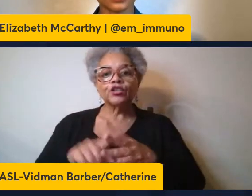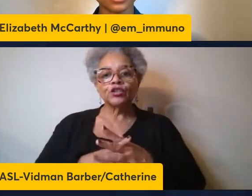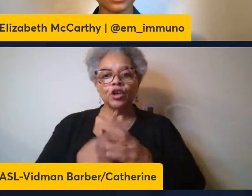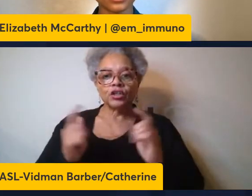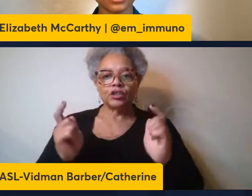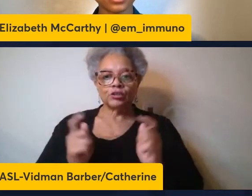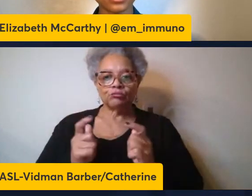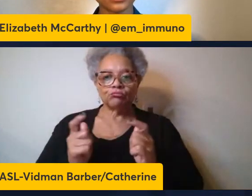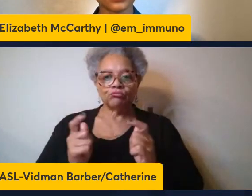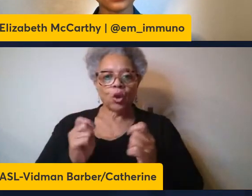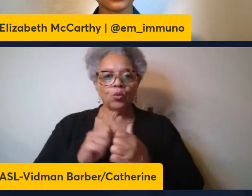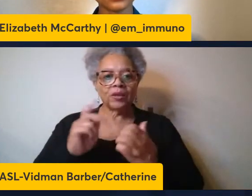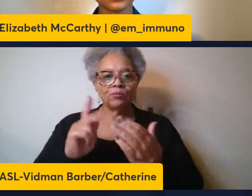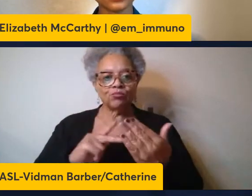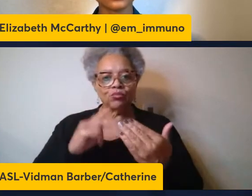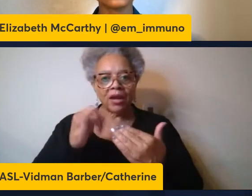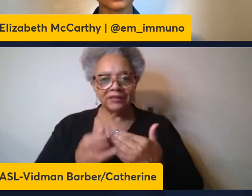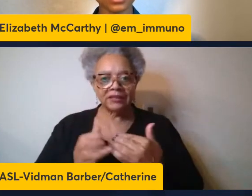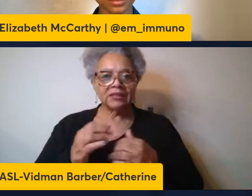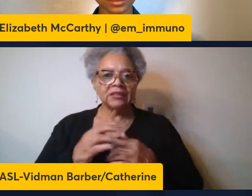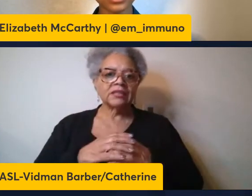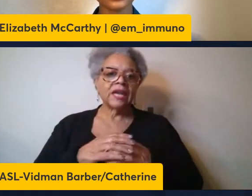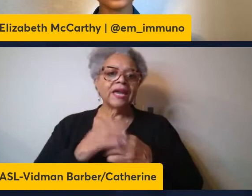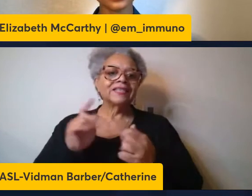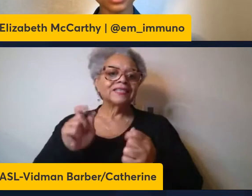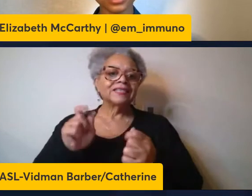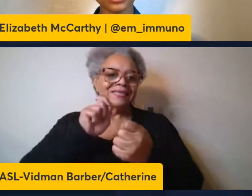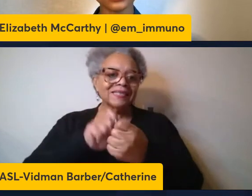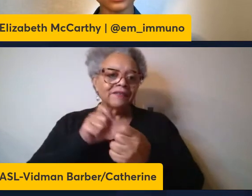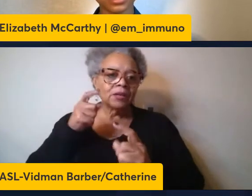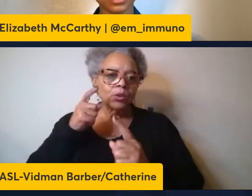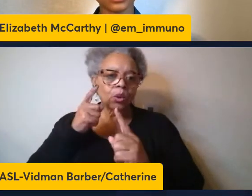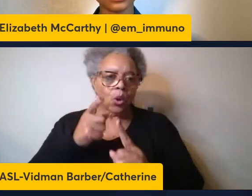with projects and having really specific goals. So I think